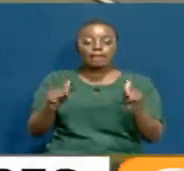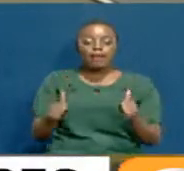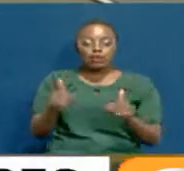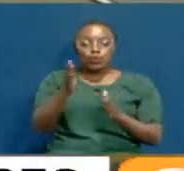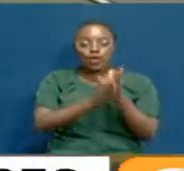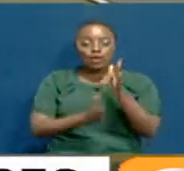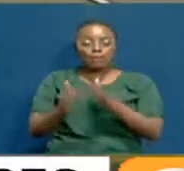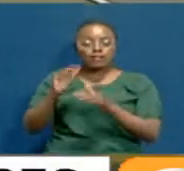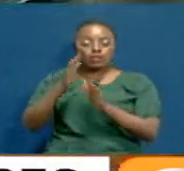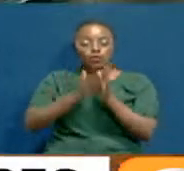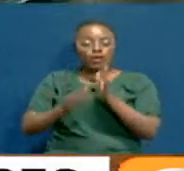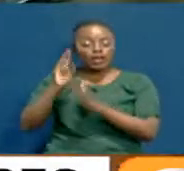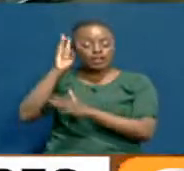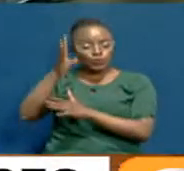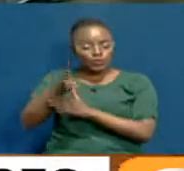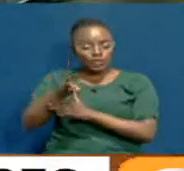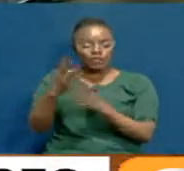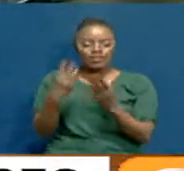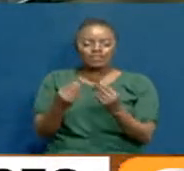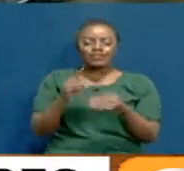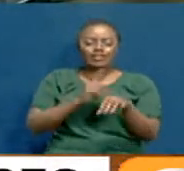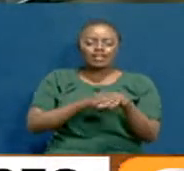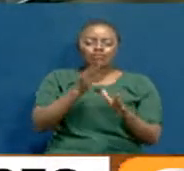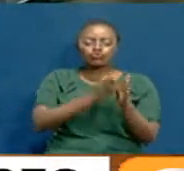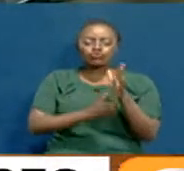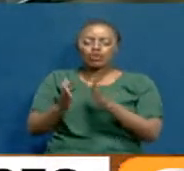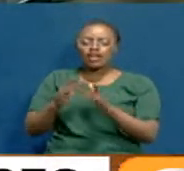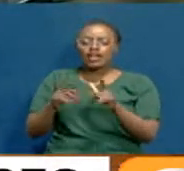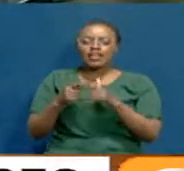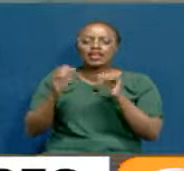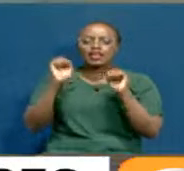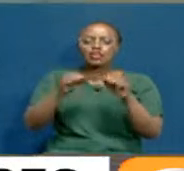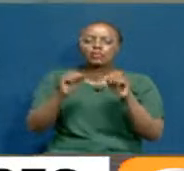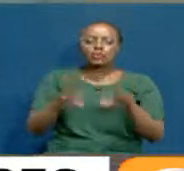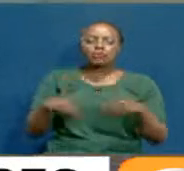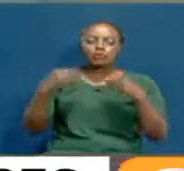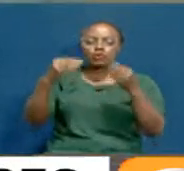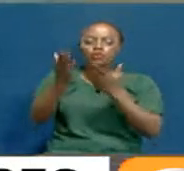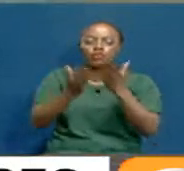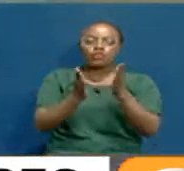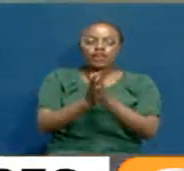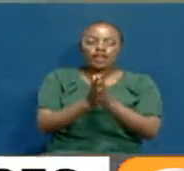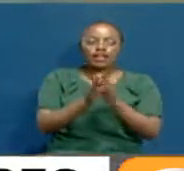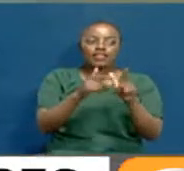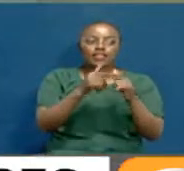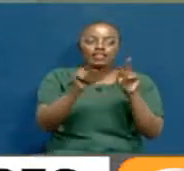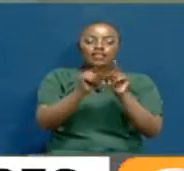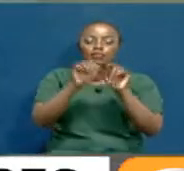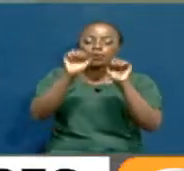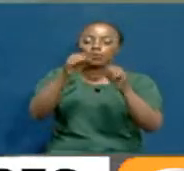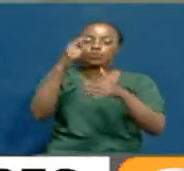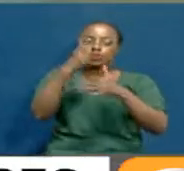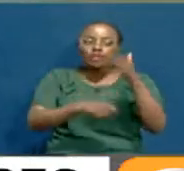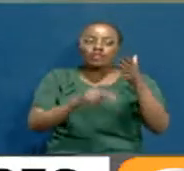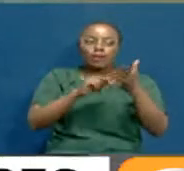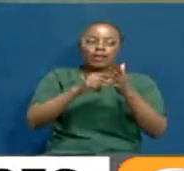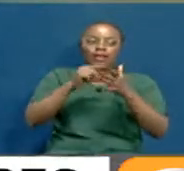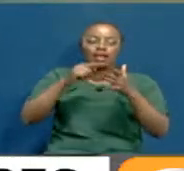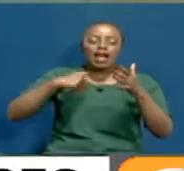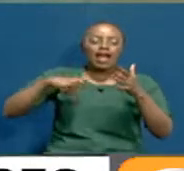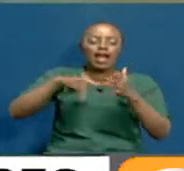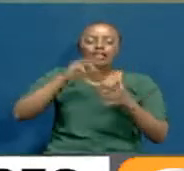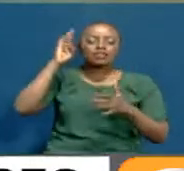plan to organize them. It's very simple. Once you organize the industry, then you're able to provide a service and then you're able to tax. So it's not that we are going